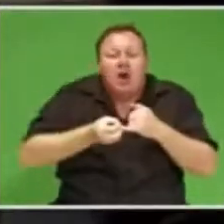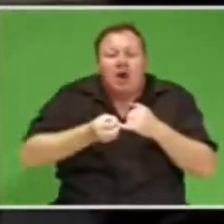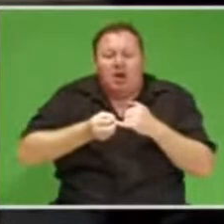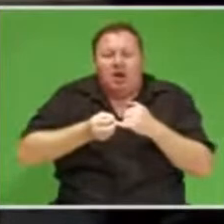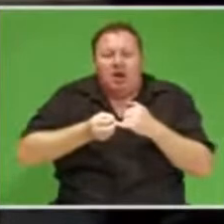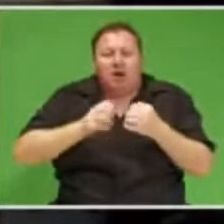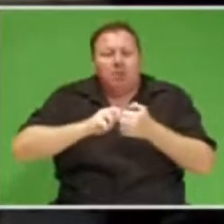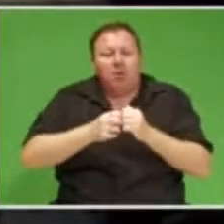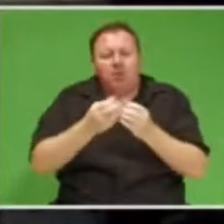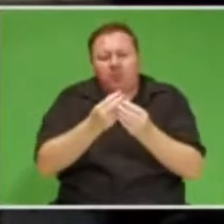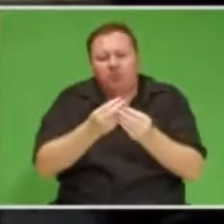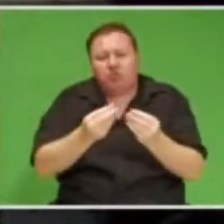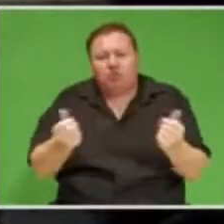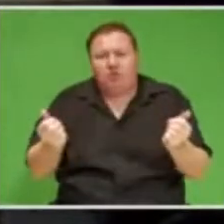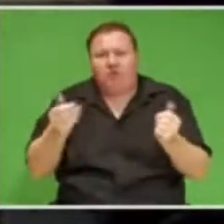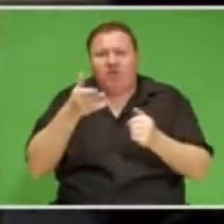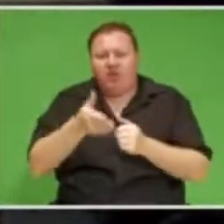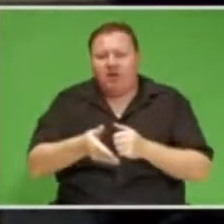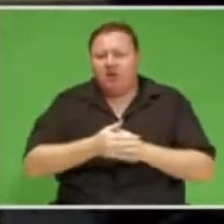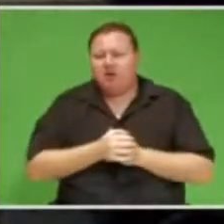these problems.